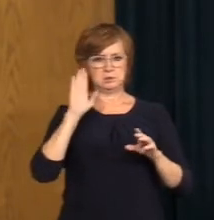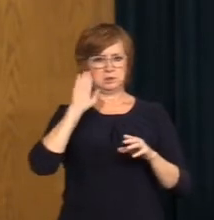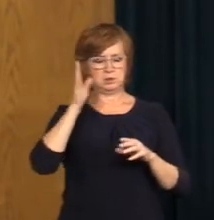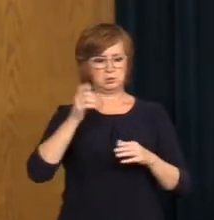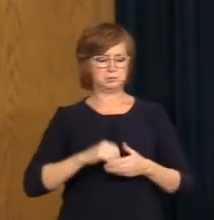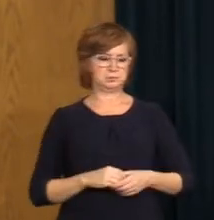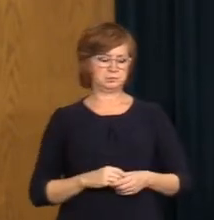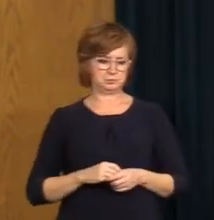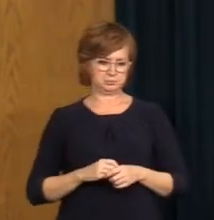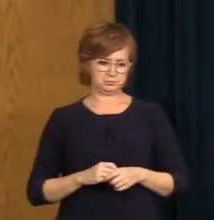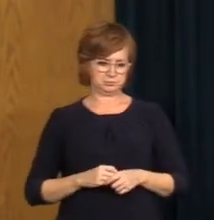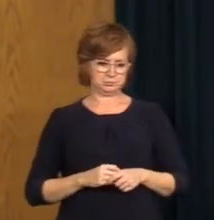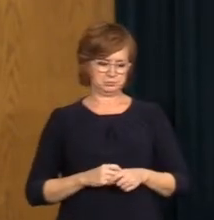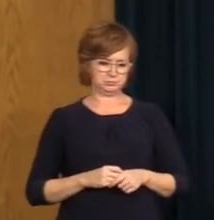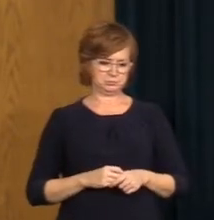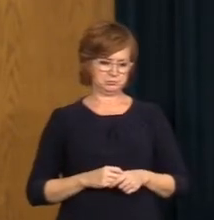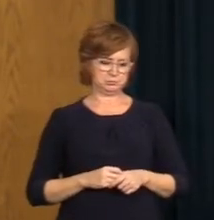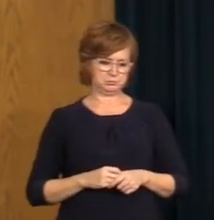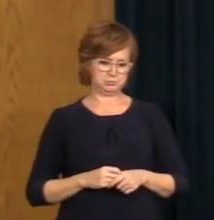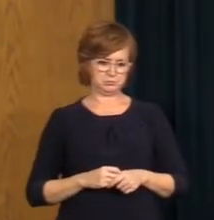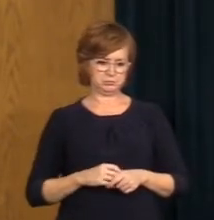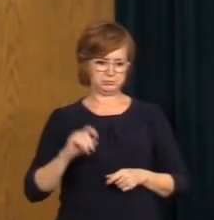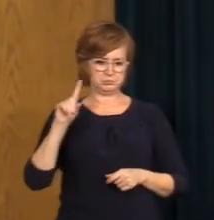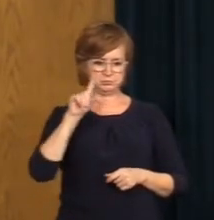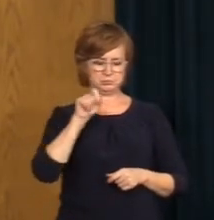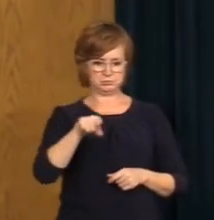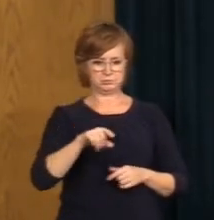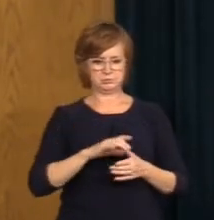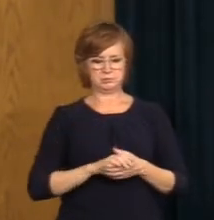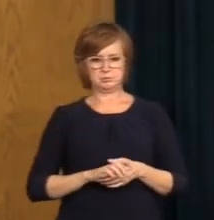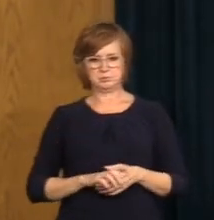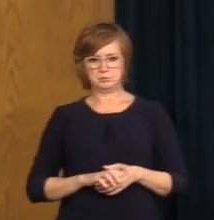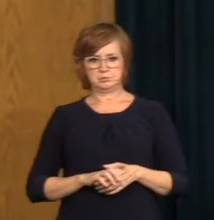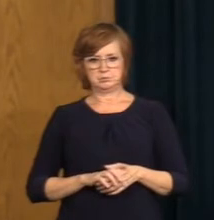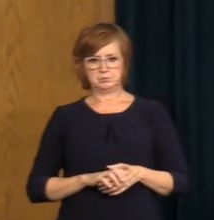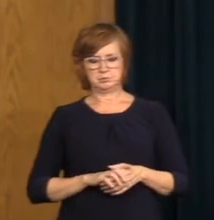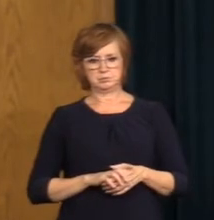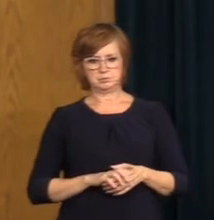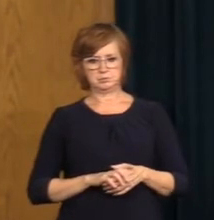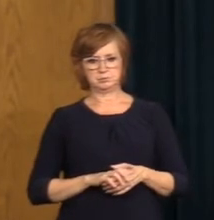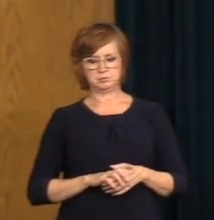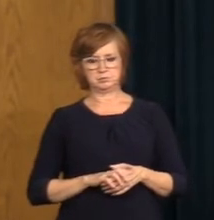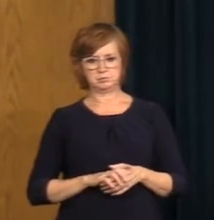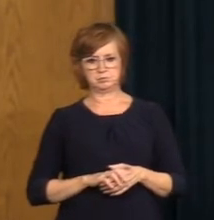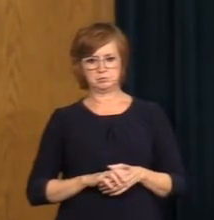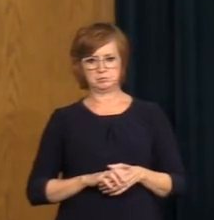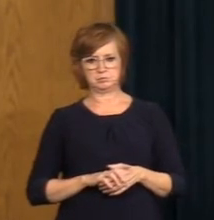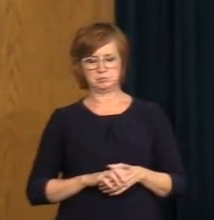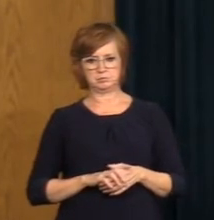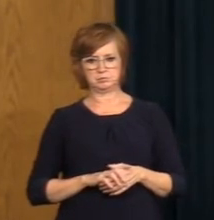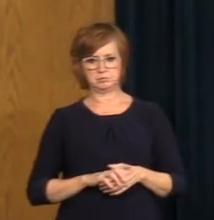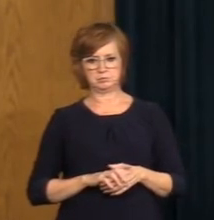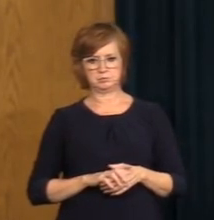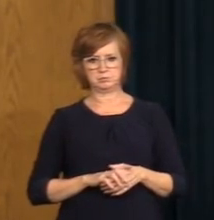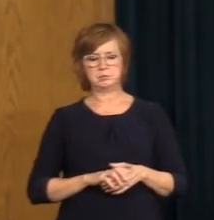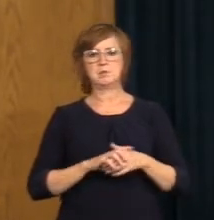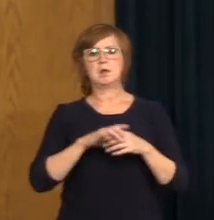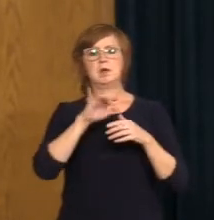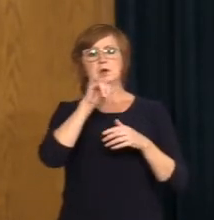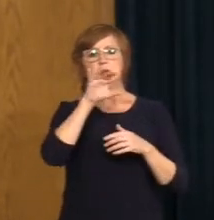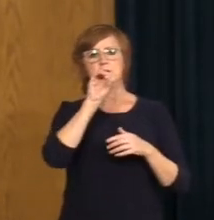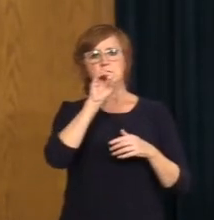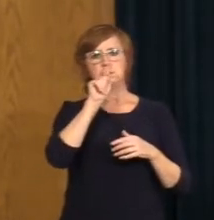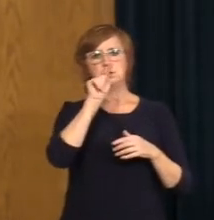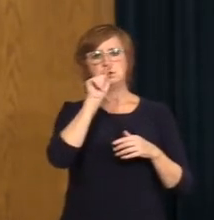Dr. Shahab. I have a question related specifically to the limitations on visitors at the Yorkton Health